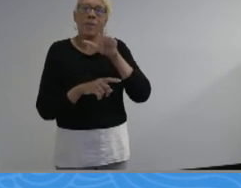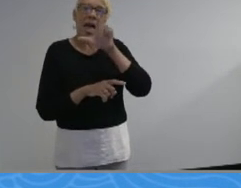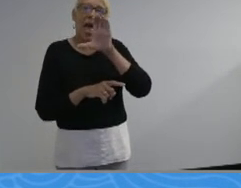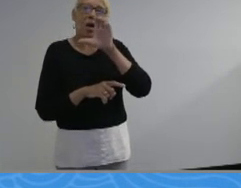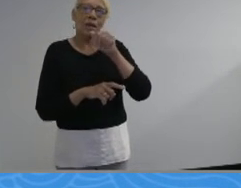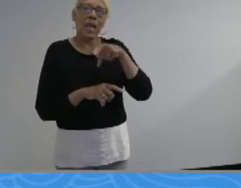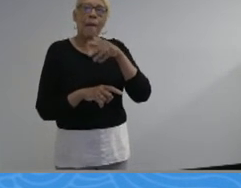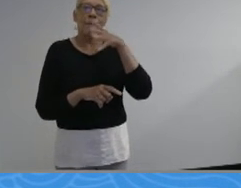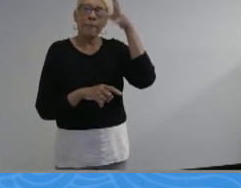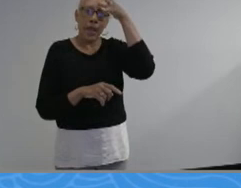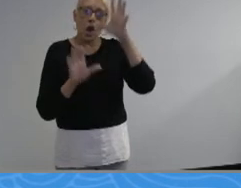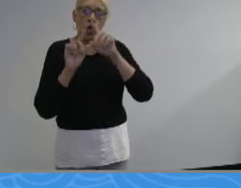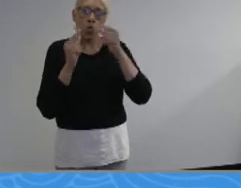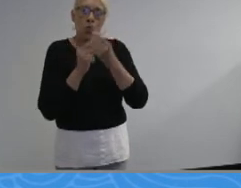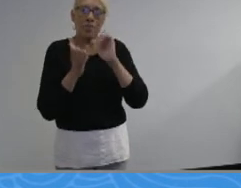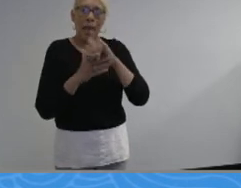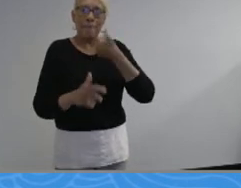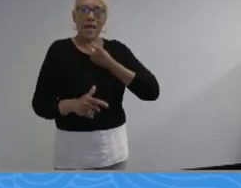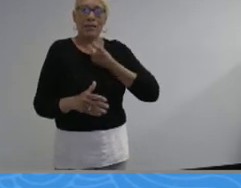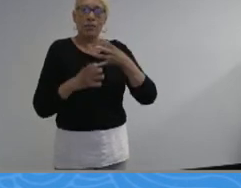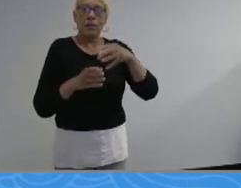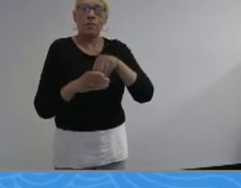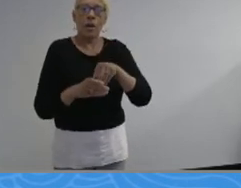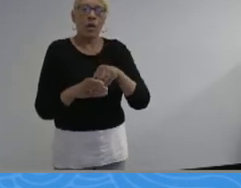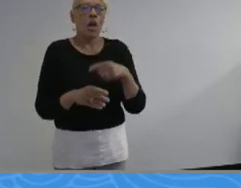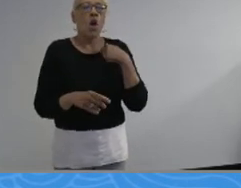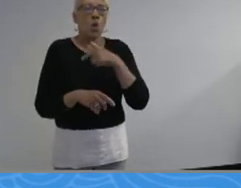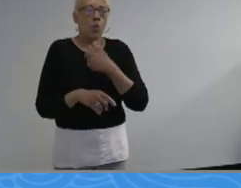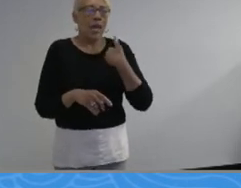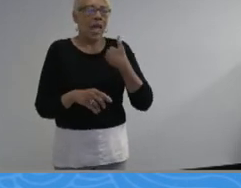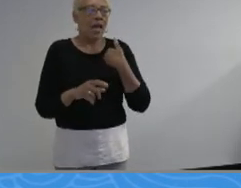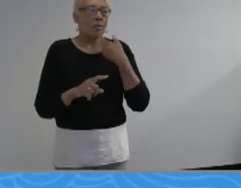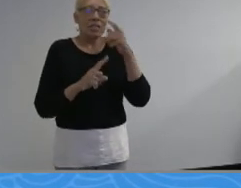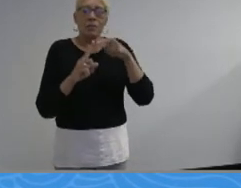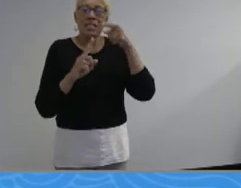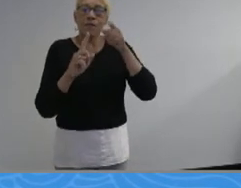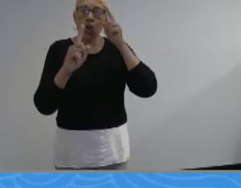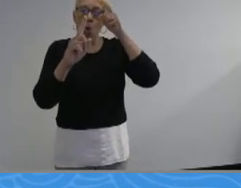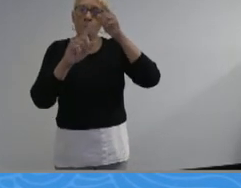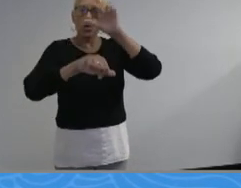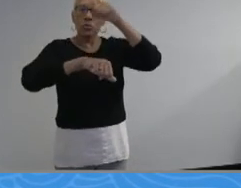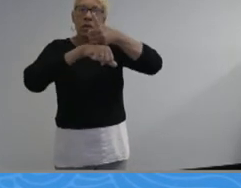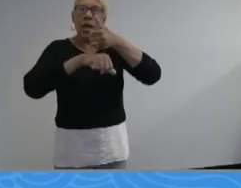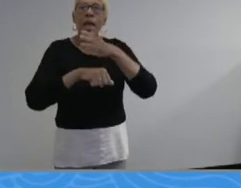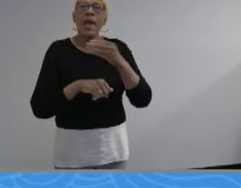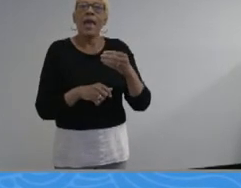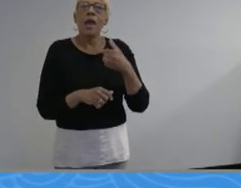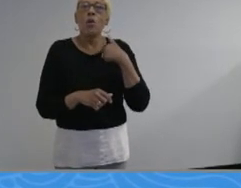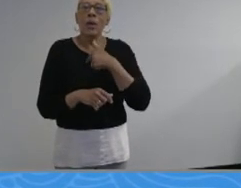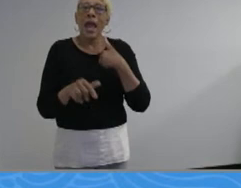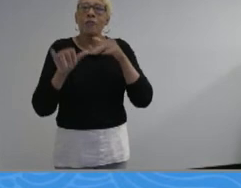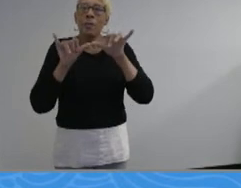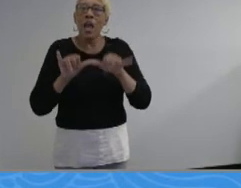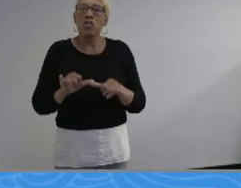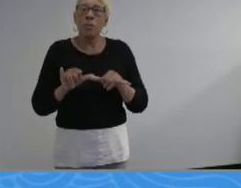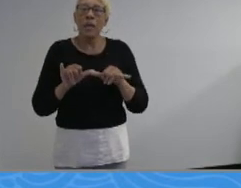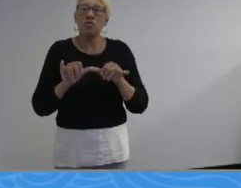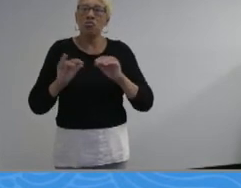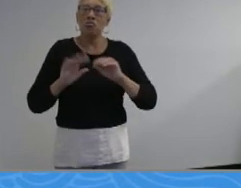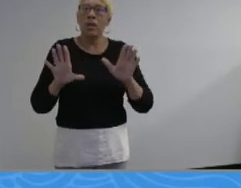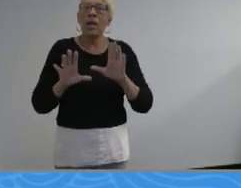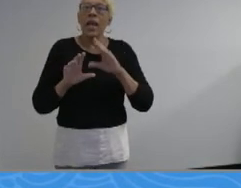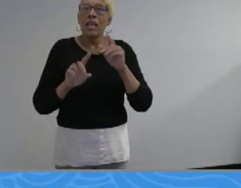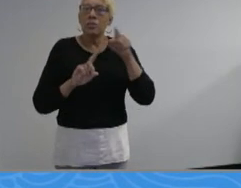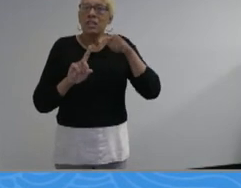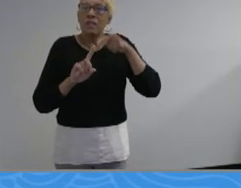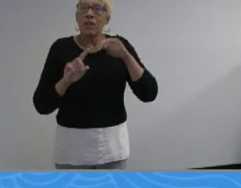LCAP parent group that I'm a part of. You know, we set some pretty specific goals, some pretty specific measurements, some pretty